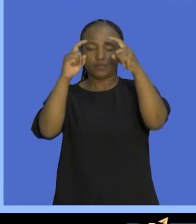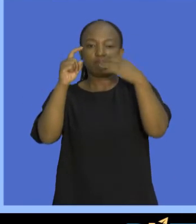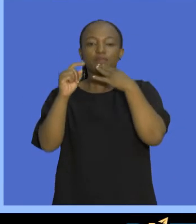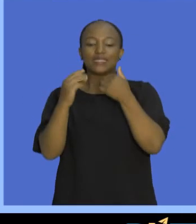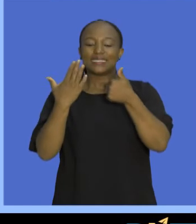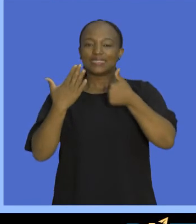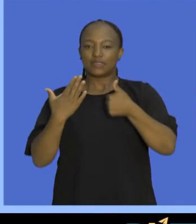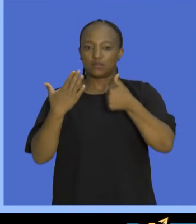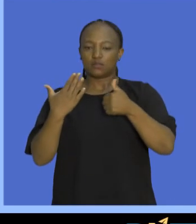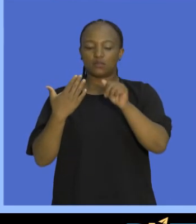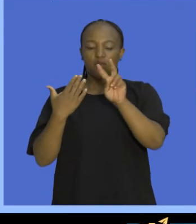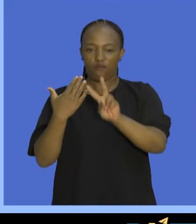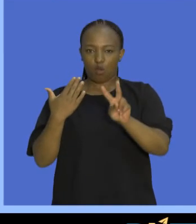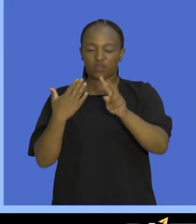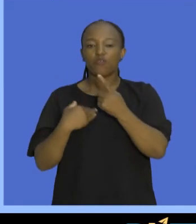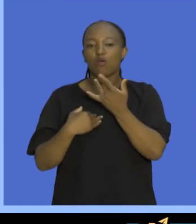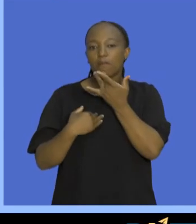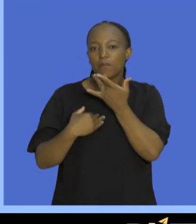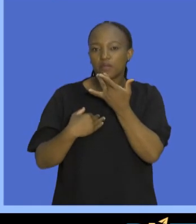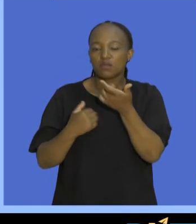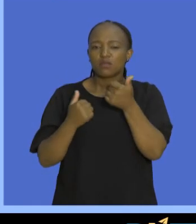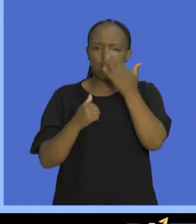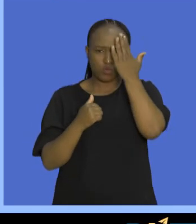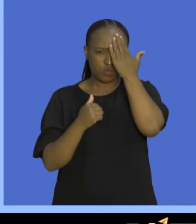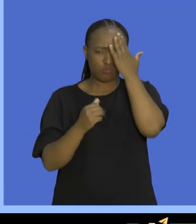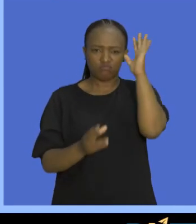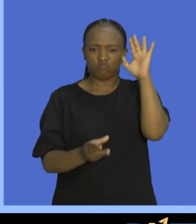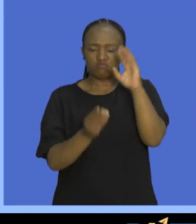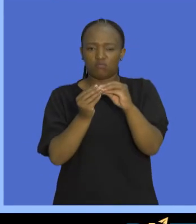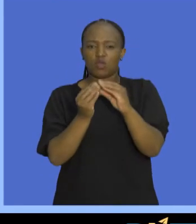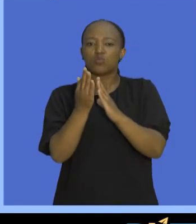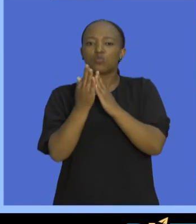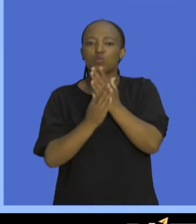in this case is 6 volts. And then we also know the total